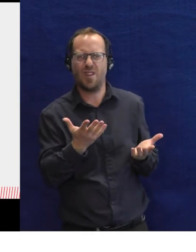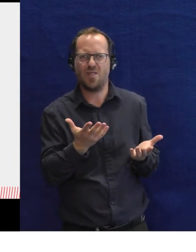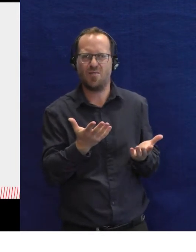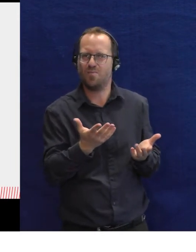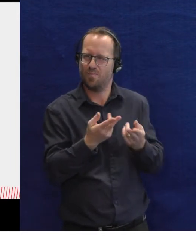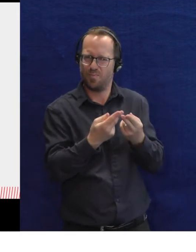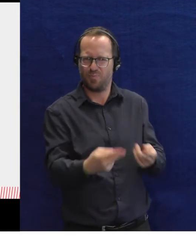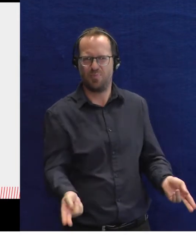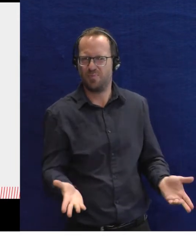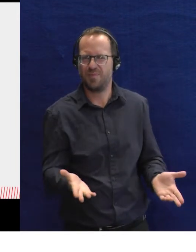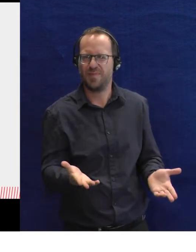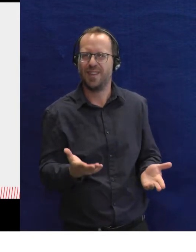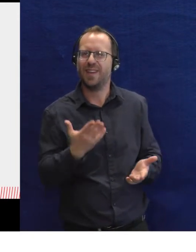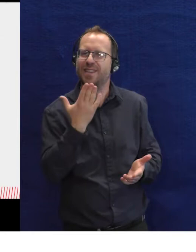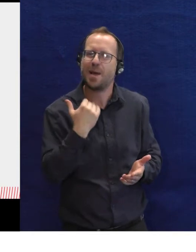it romantic.